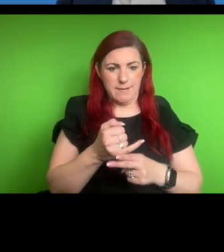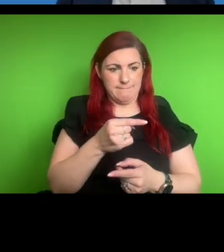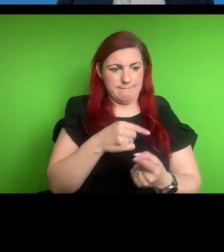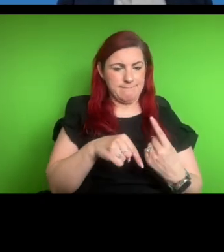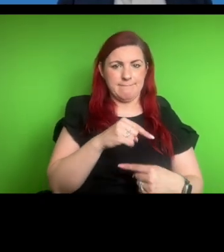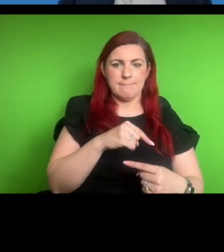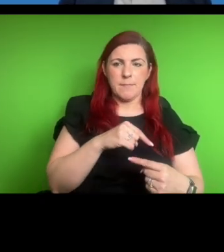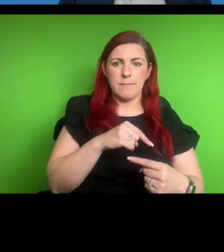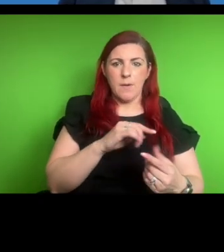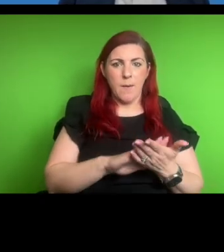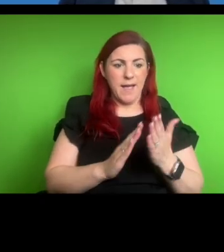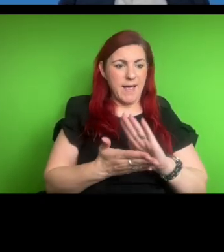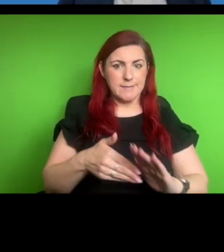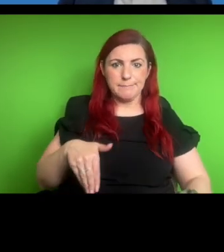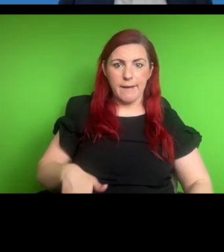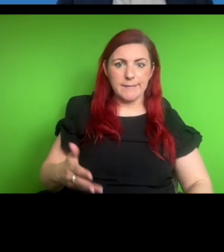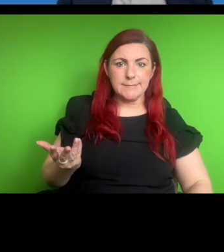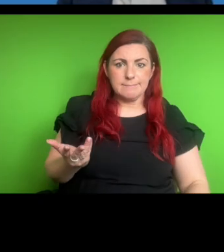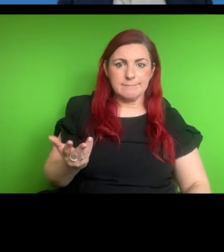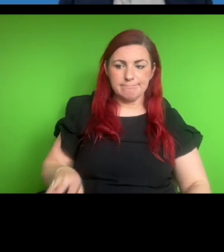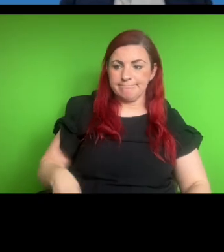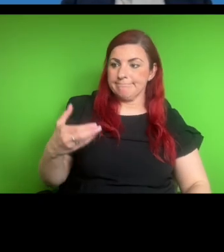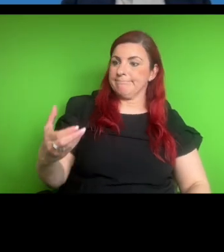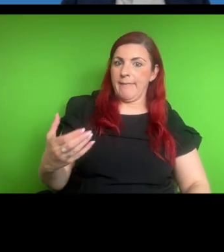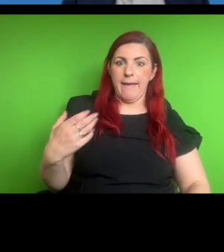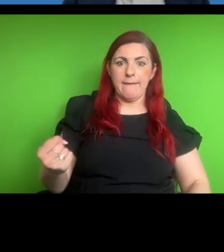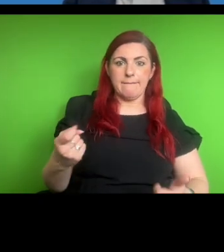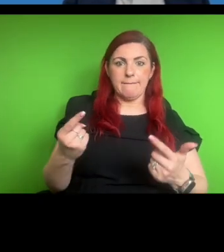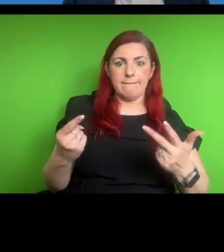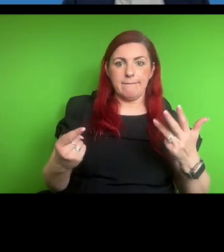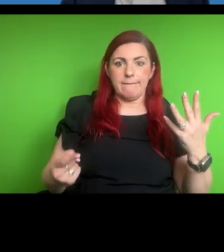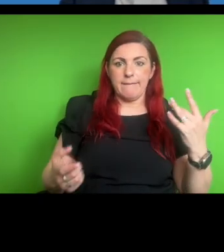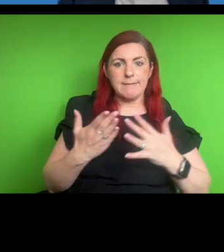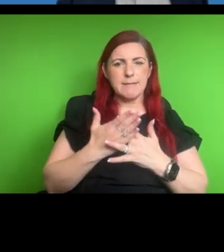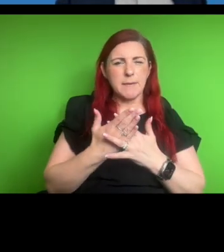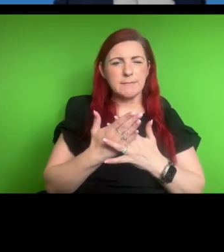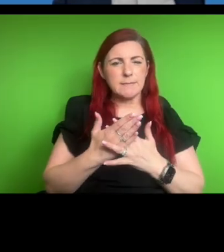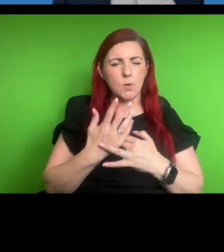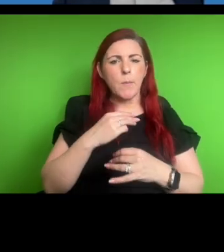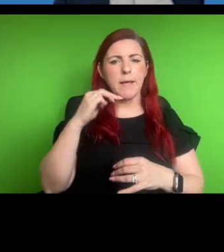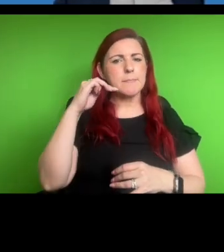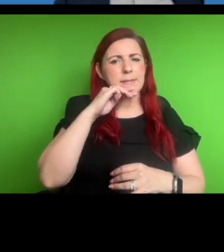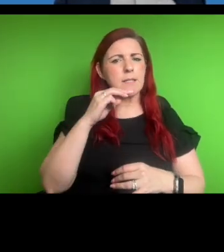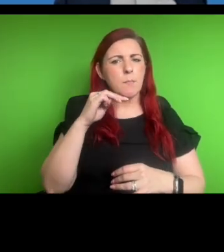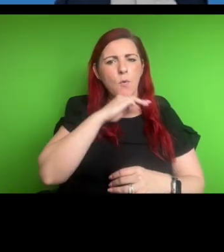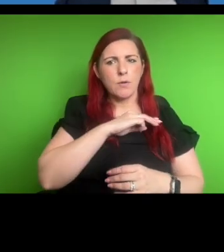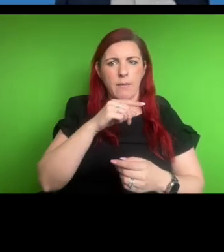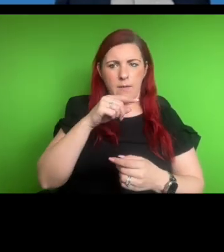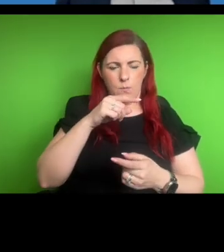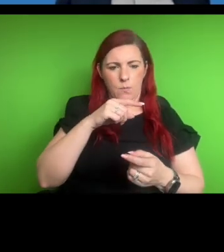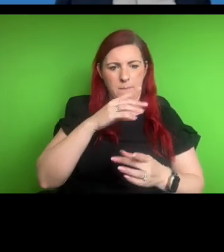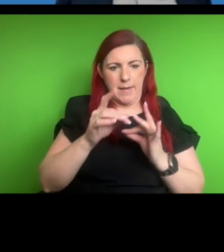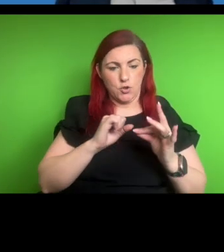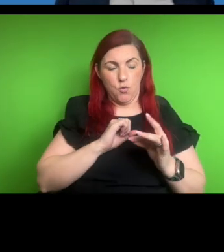pockets, and it's important, therefore, that we ensure that the services that are wrap around these devices,